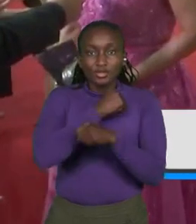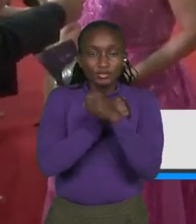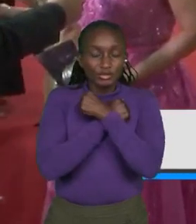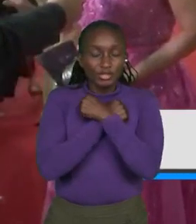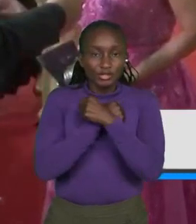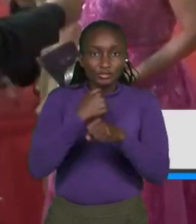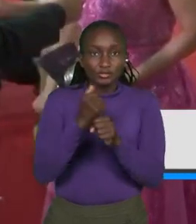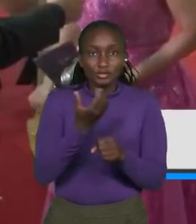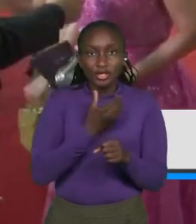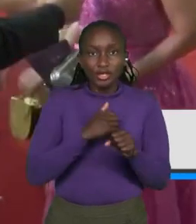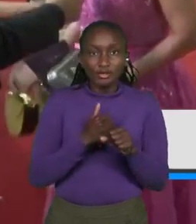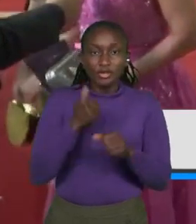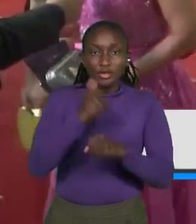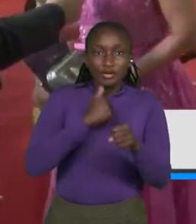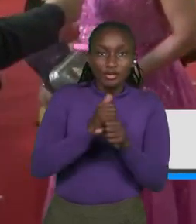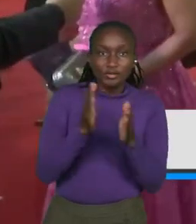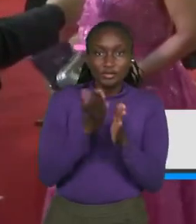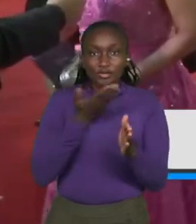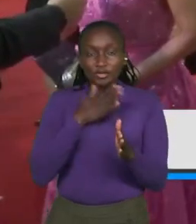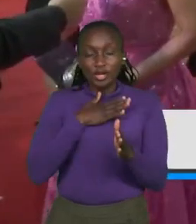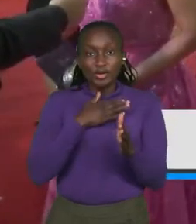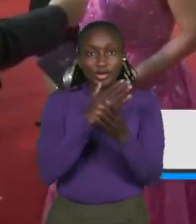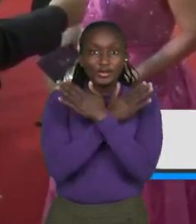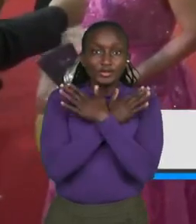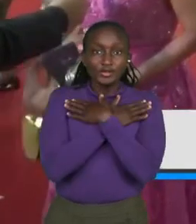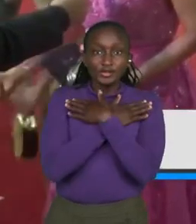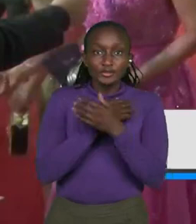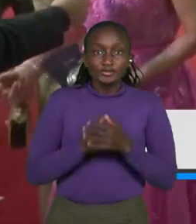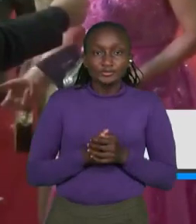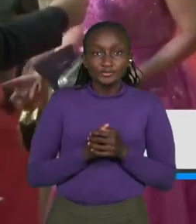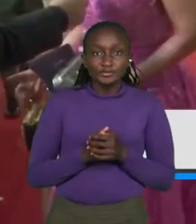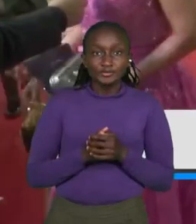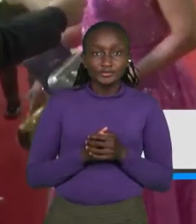and the work of our colleagues, especially in an honorable context such as this one.